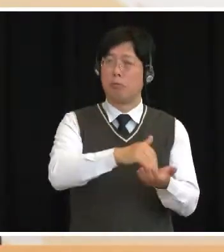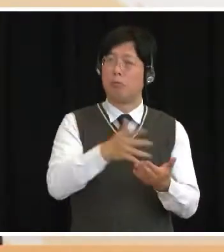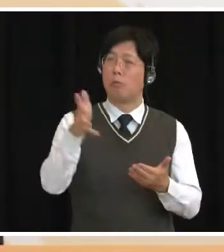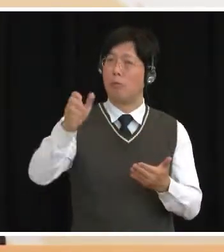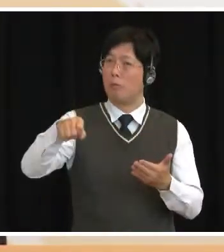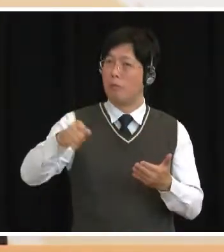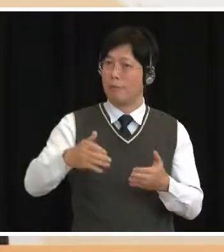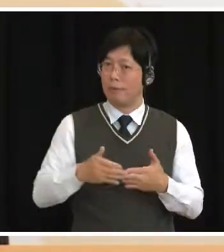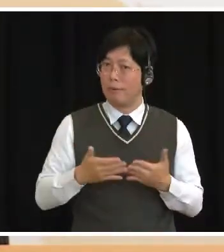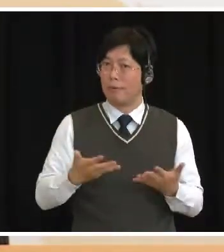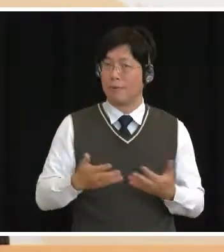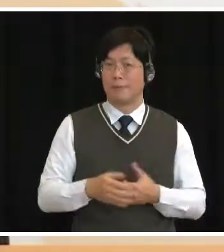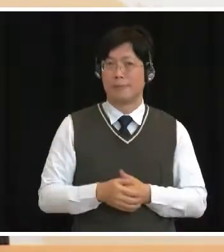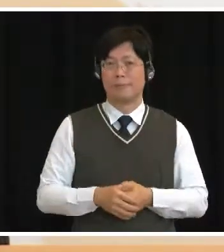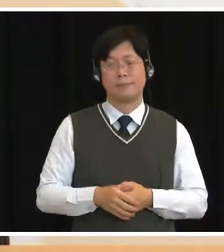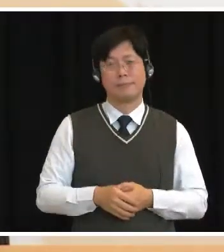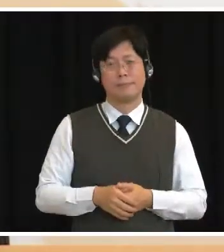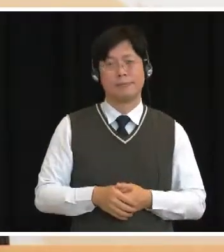Starts